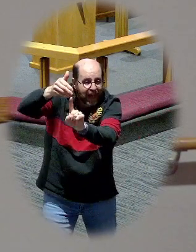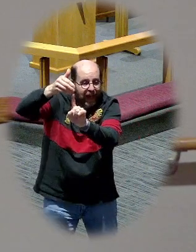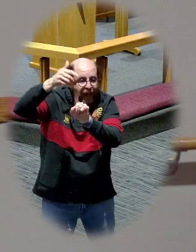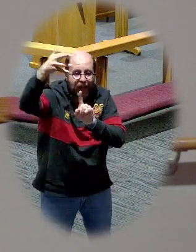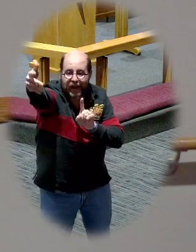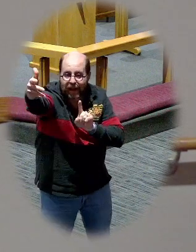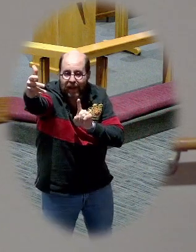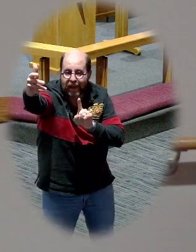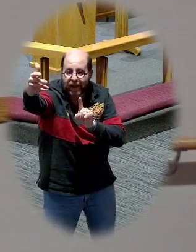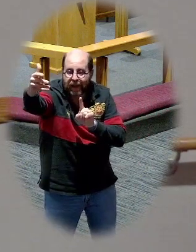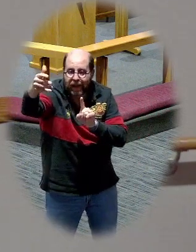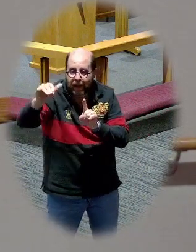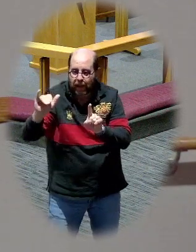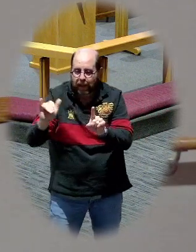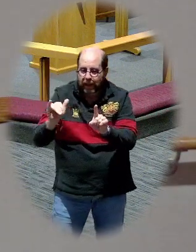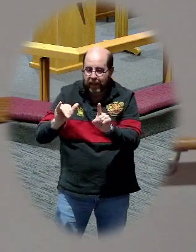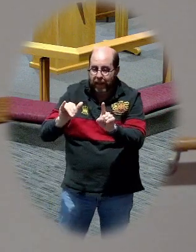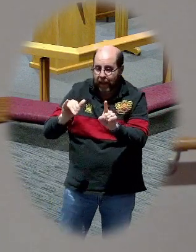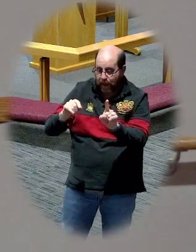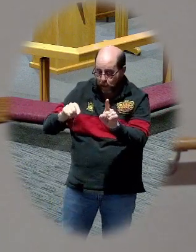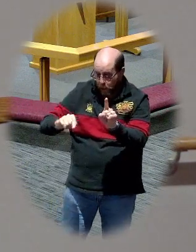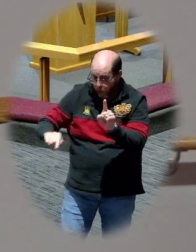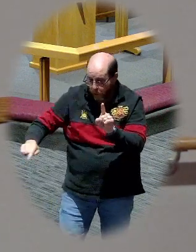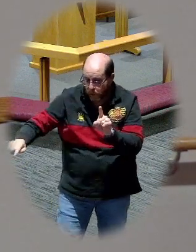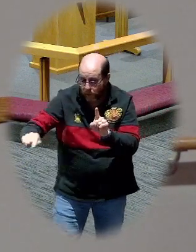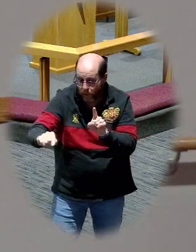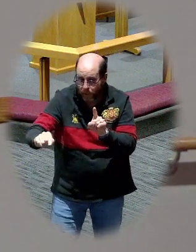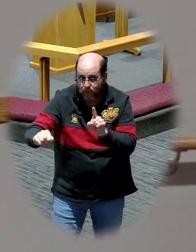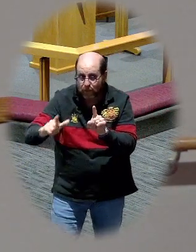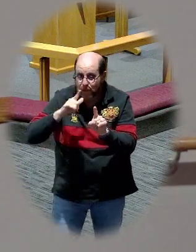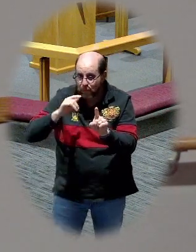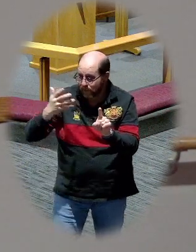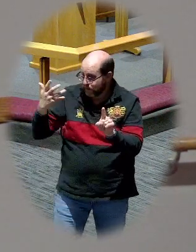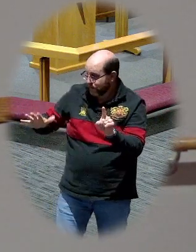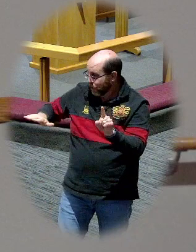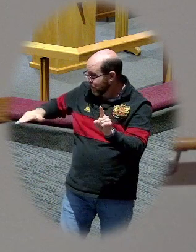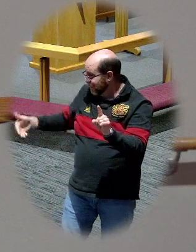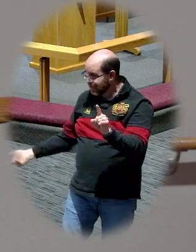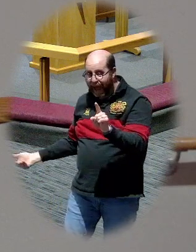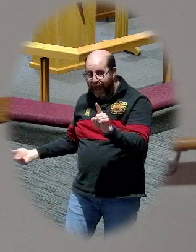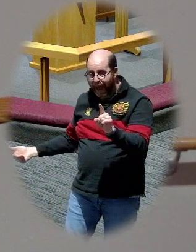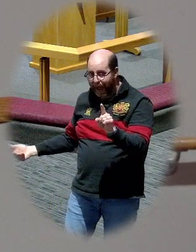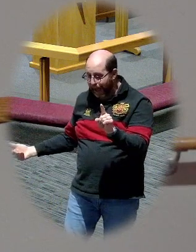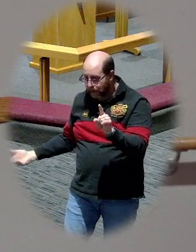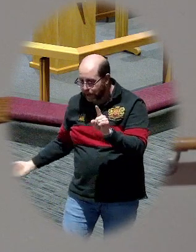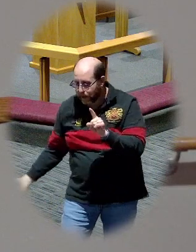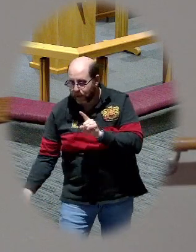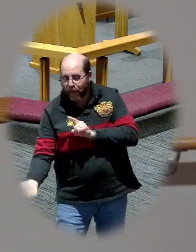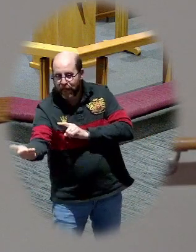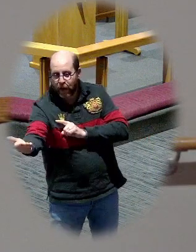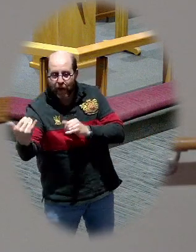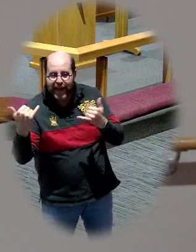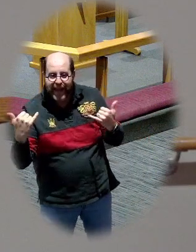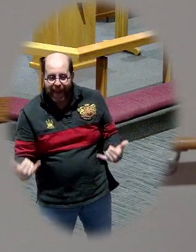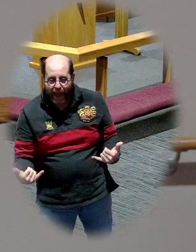same way that those who have gone before us are,